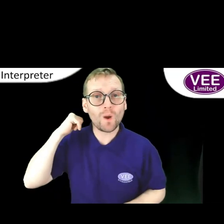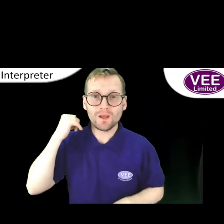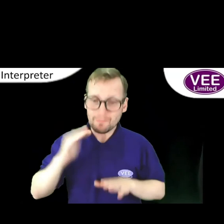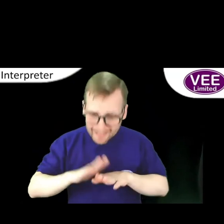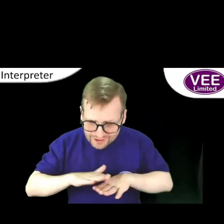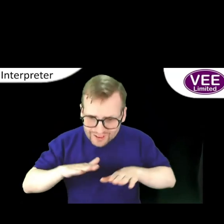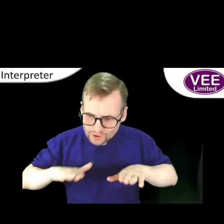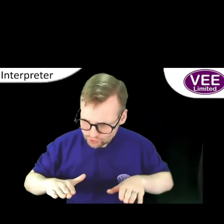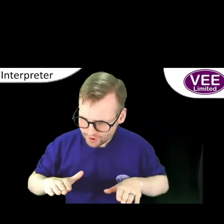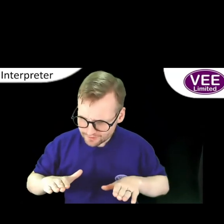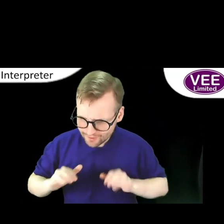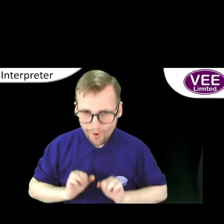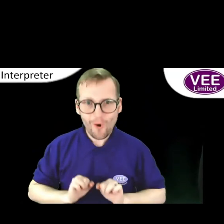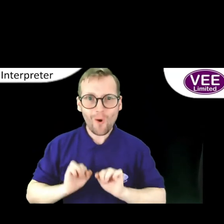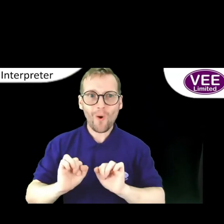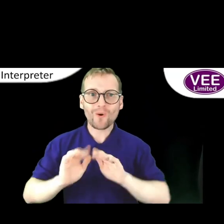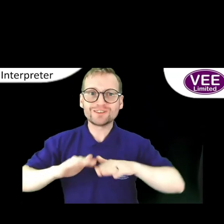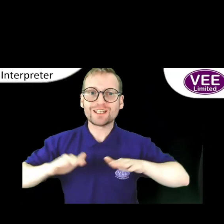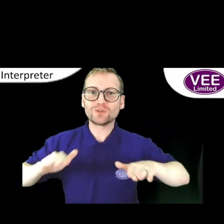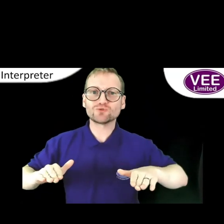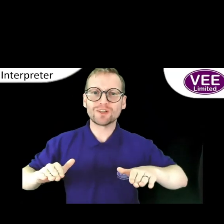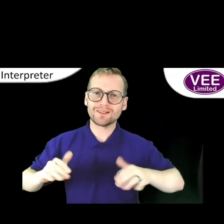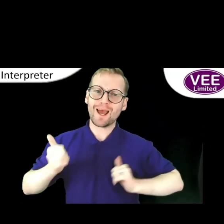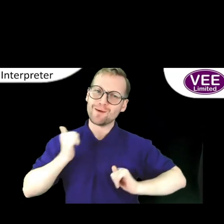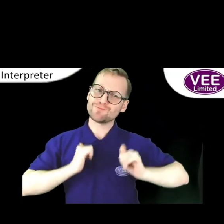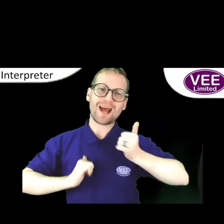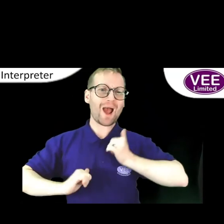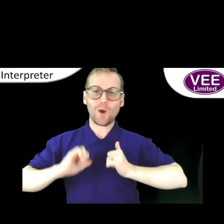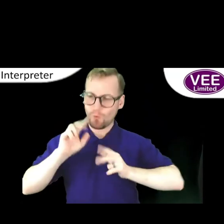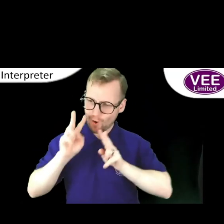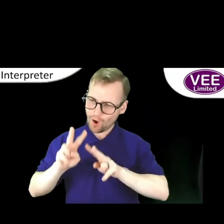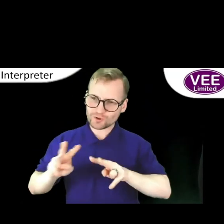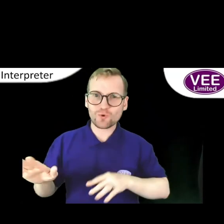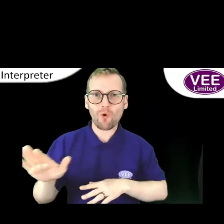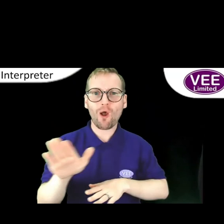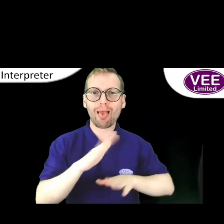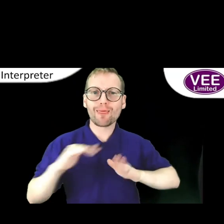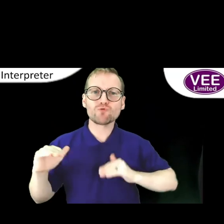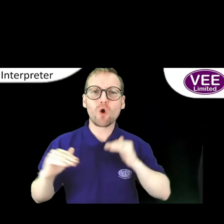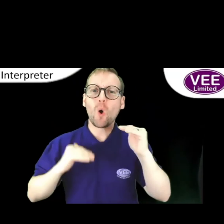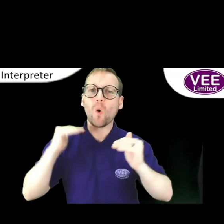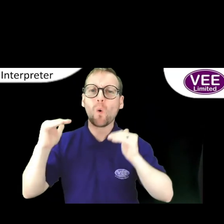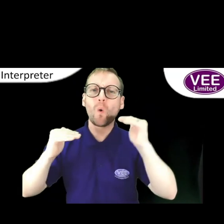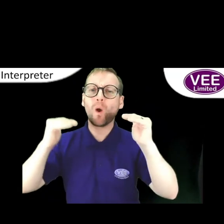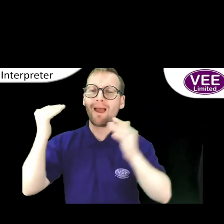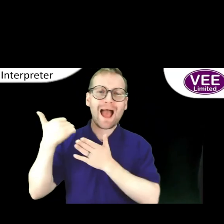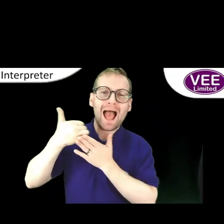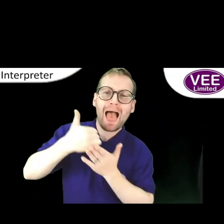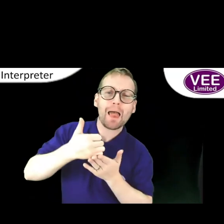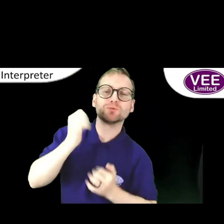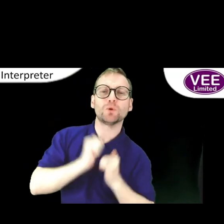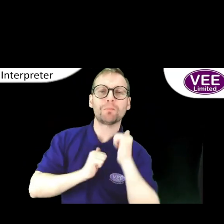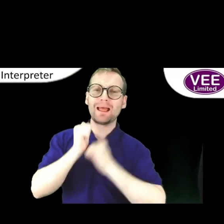children have had children, and I'm proud to watch them grow. I helped to build